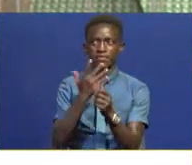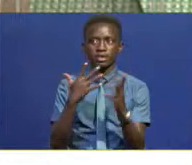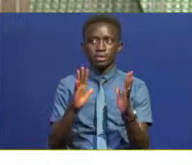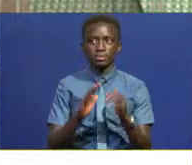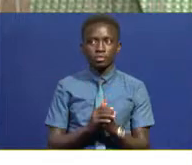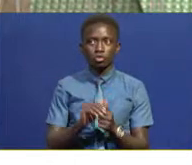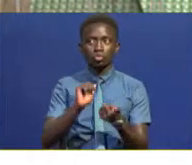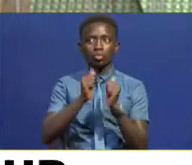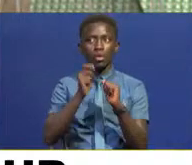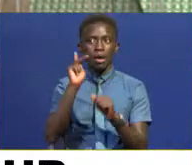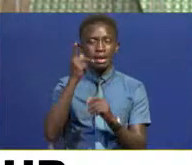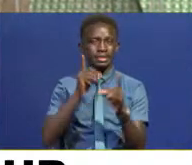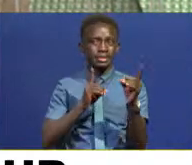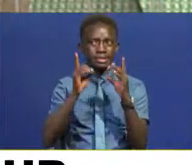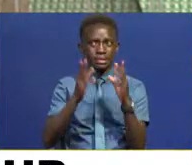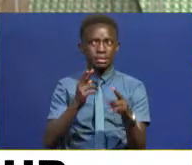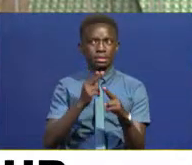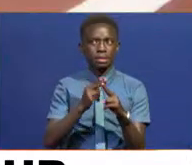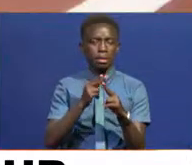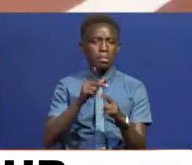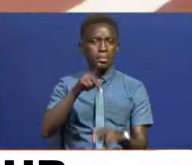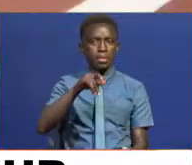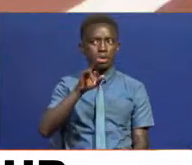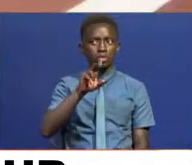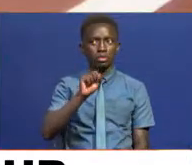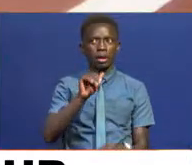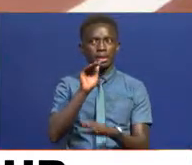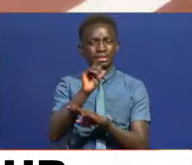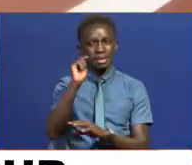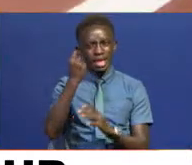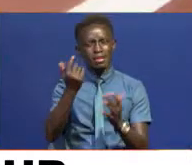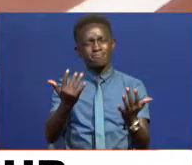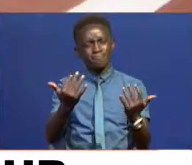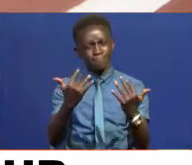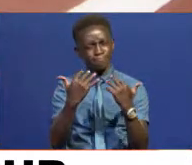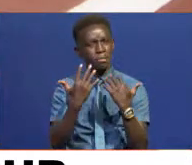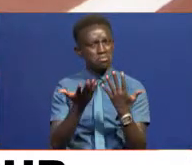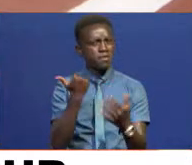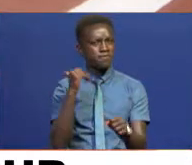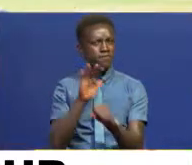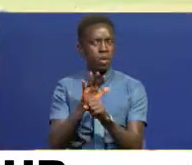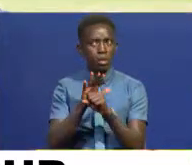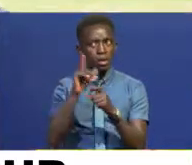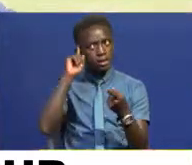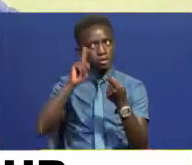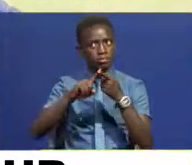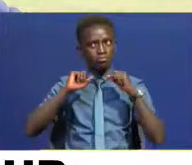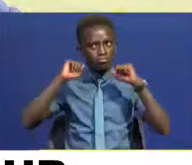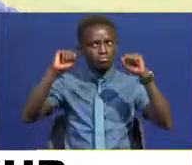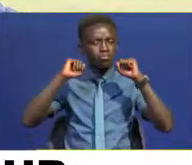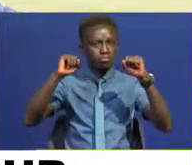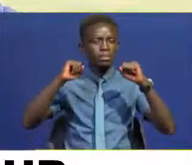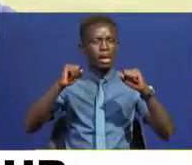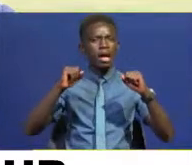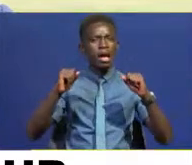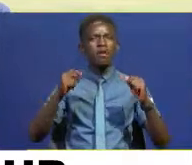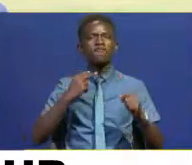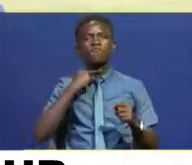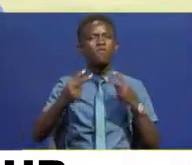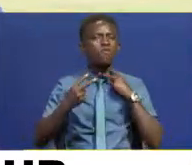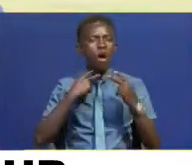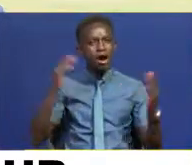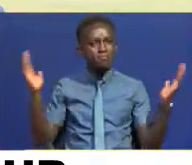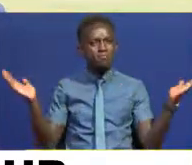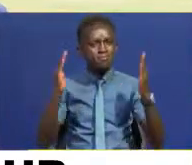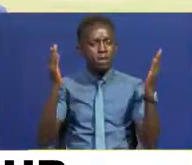Sports Kenya Director General Pius Meto has urged Kenyans to turn up in numbers to cheer local athletes. I want to say that we are ready. We have done